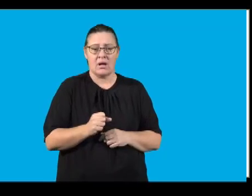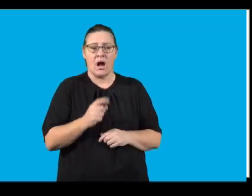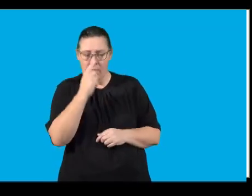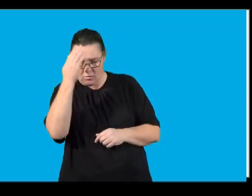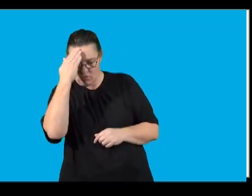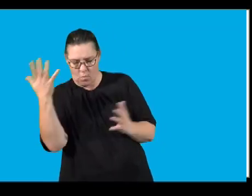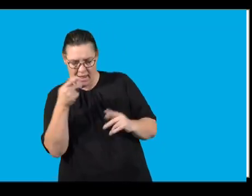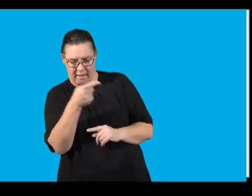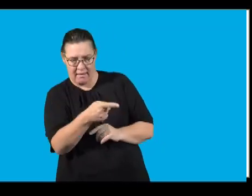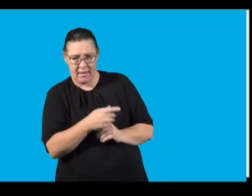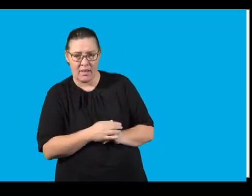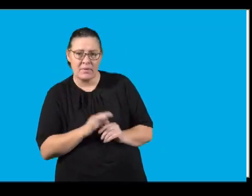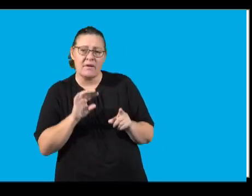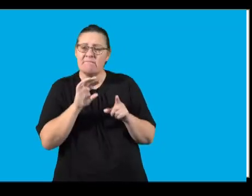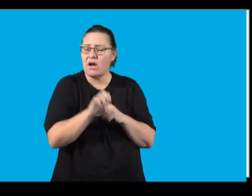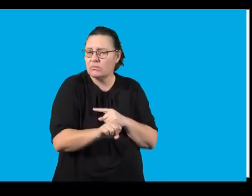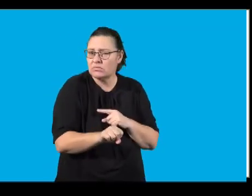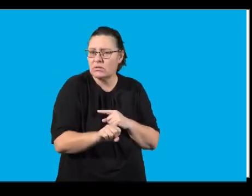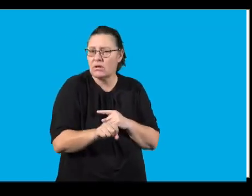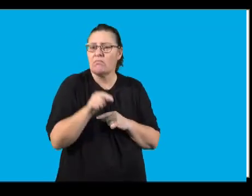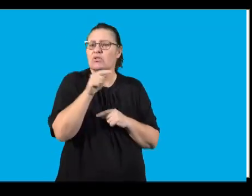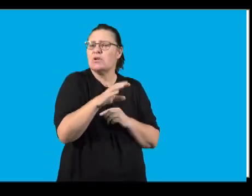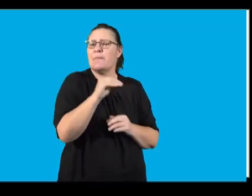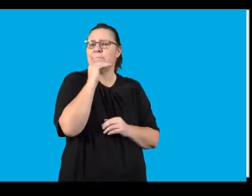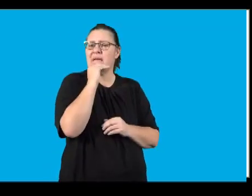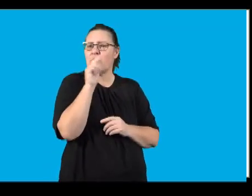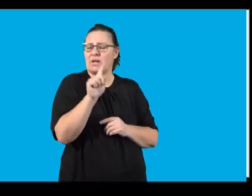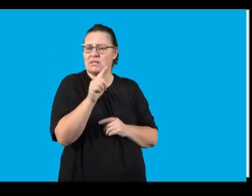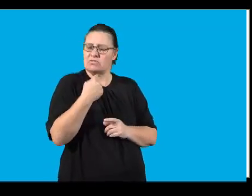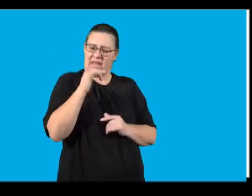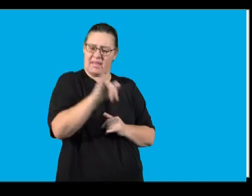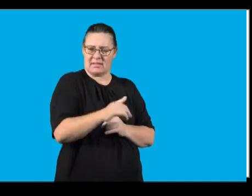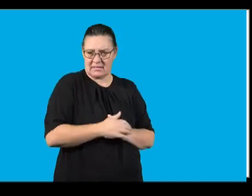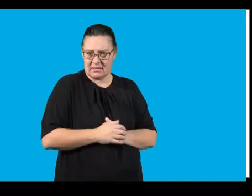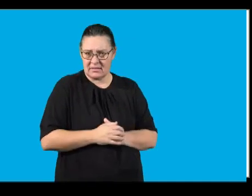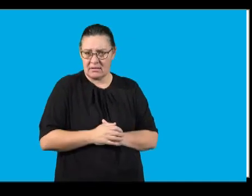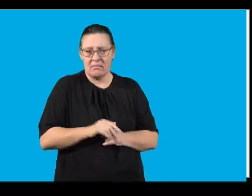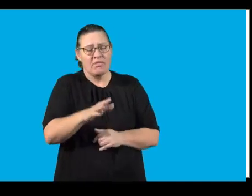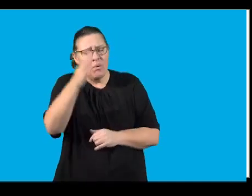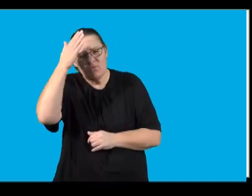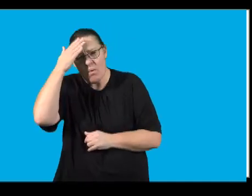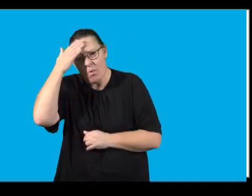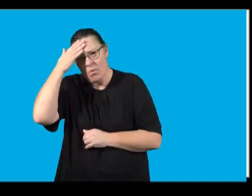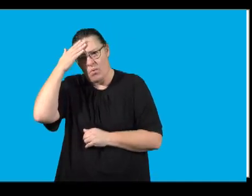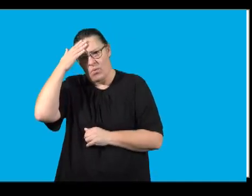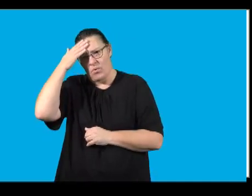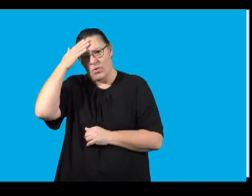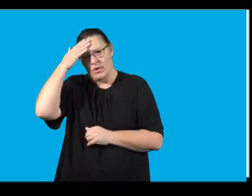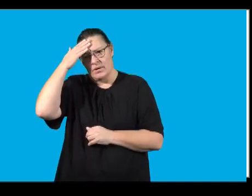ourselves, all right? And we need to find out, what did she mean by saying that? They